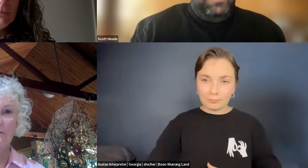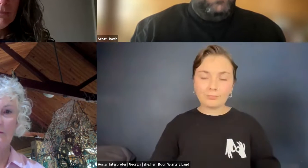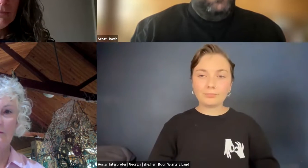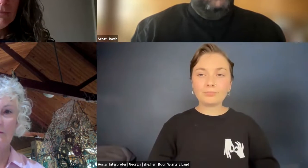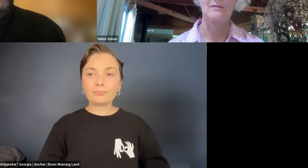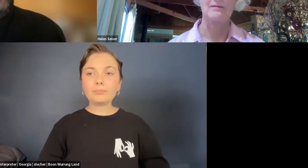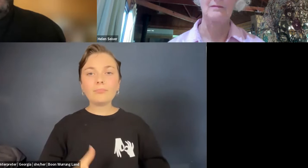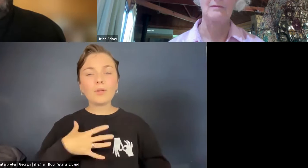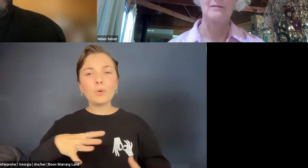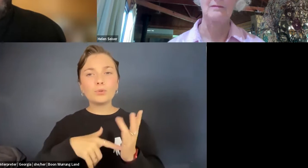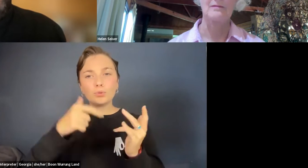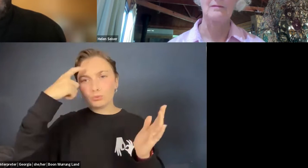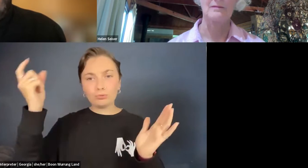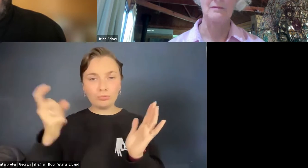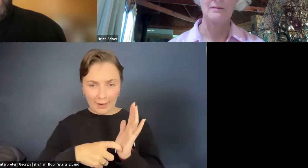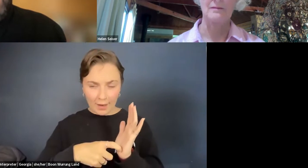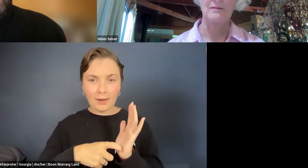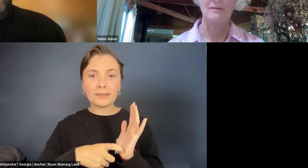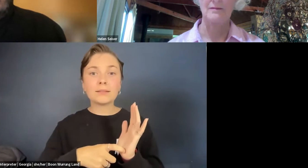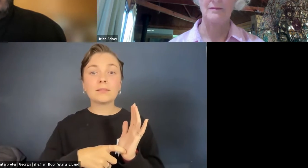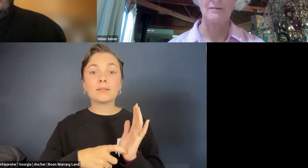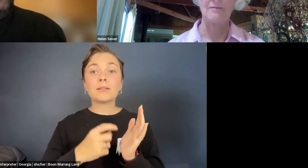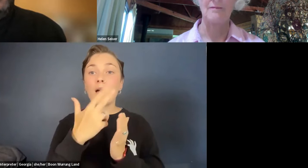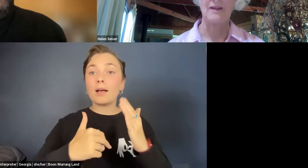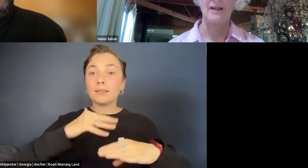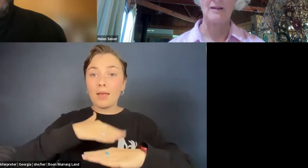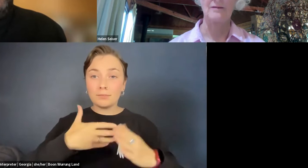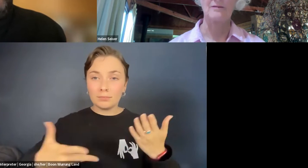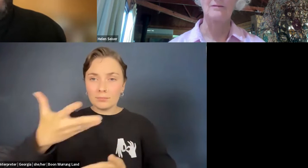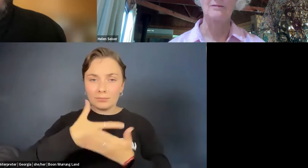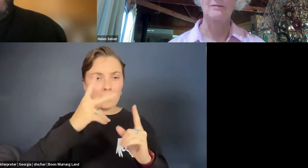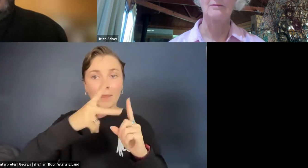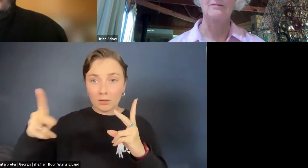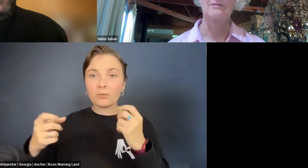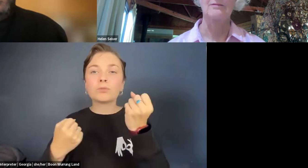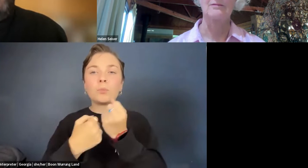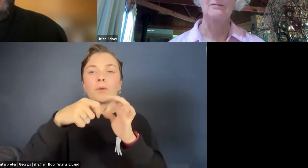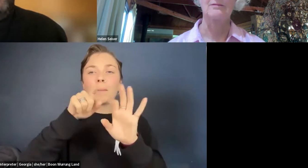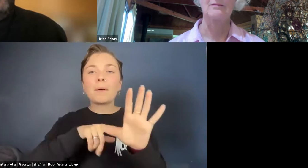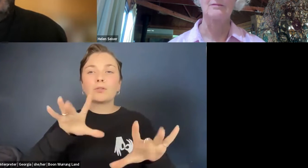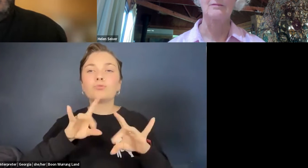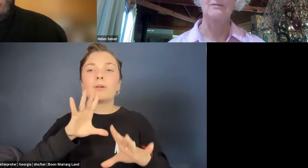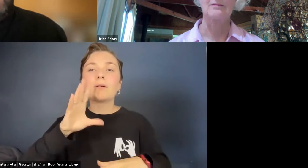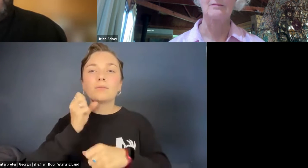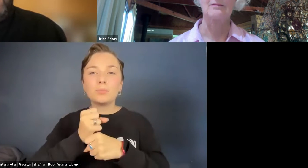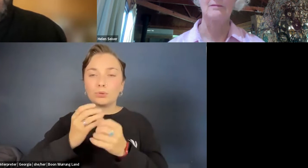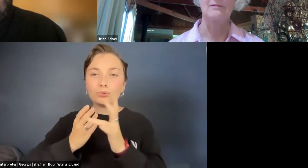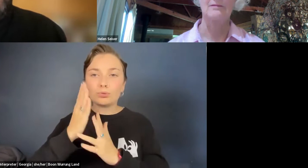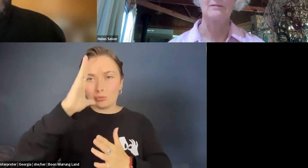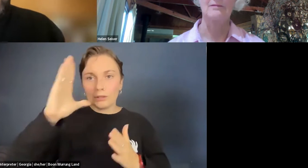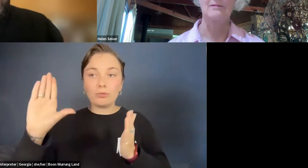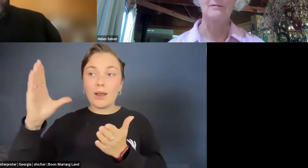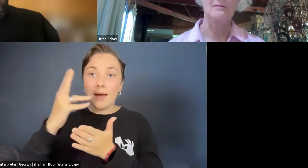like to recognise that the Artlands Conversation Series is supported by the Australian Government through the Regional Arts